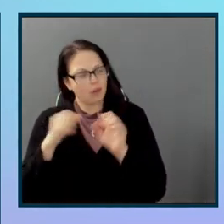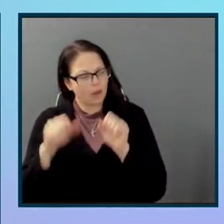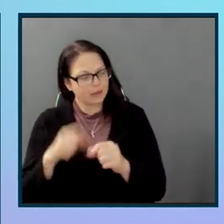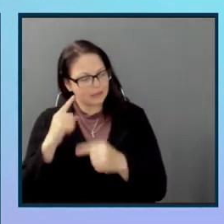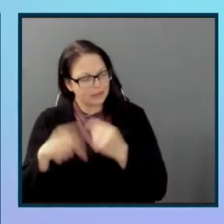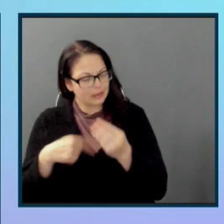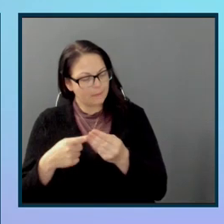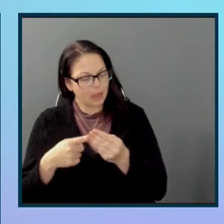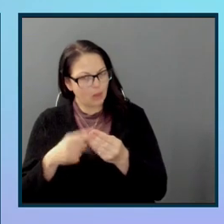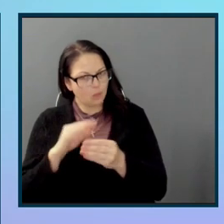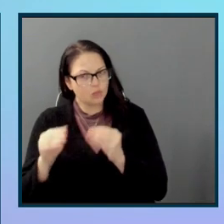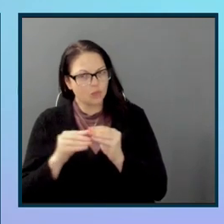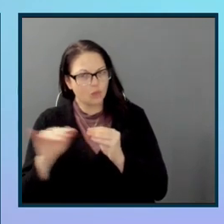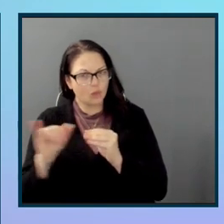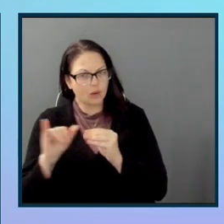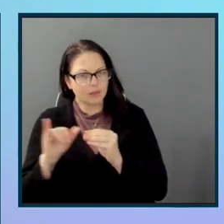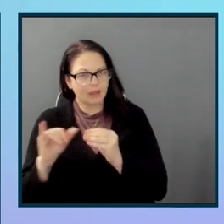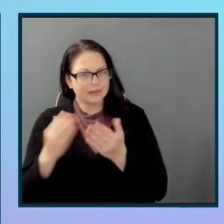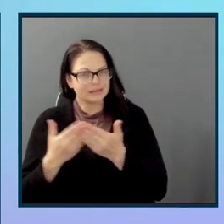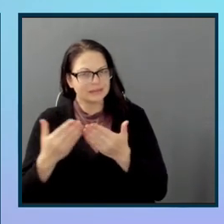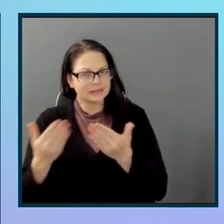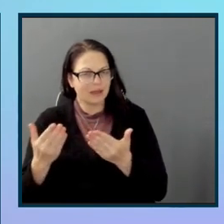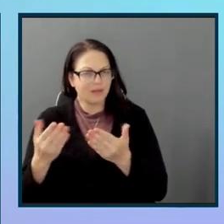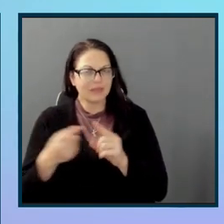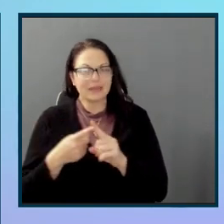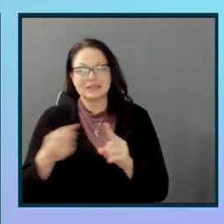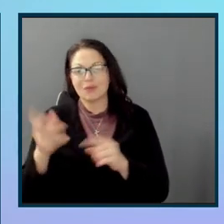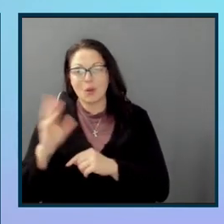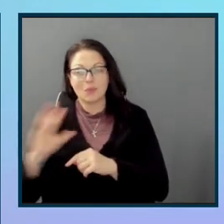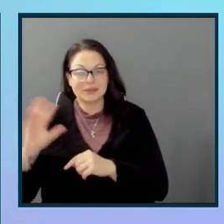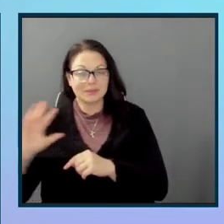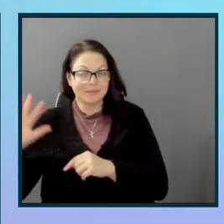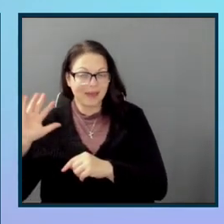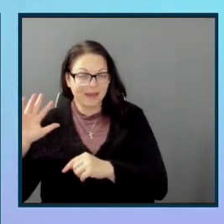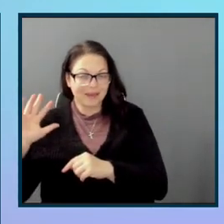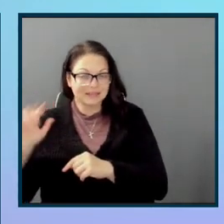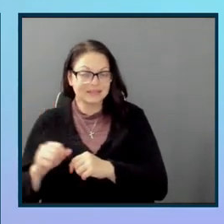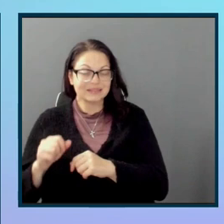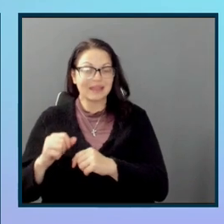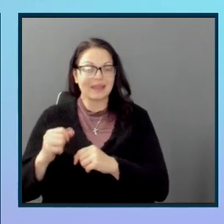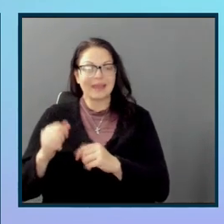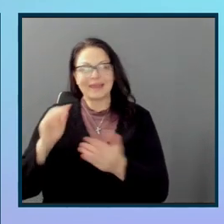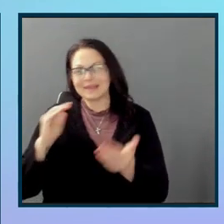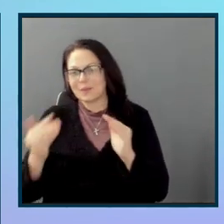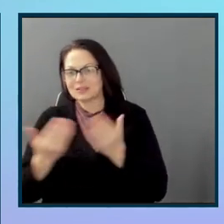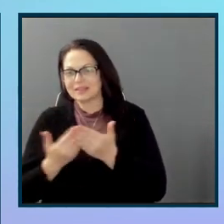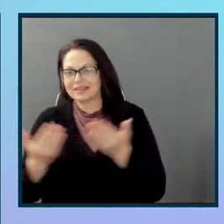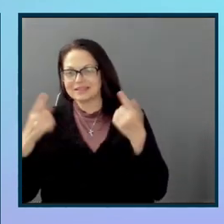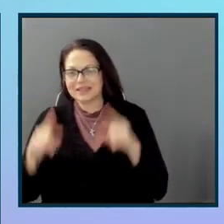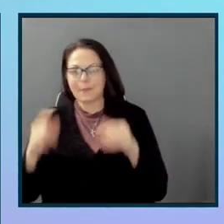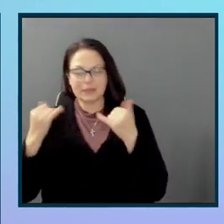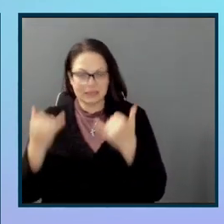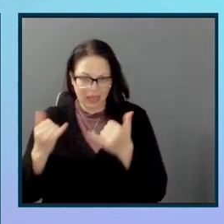guess they're more like stuff that is from the past rather than stuff happening now. So I